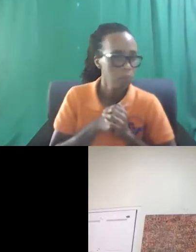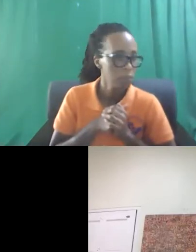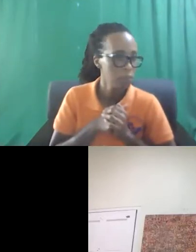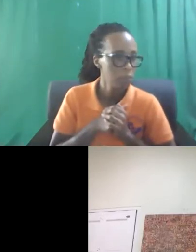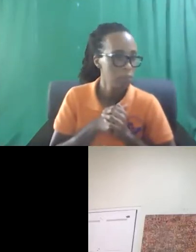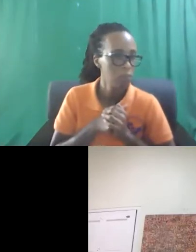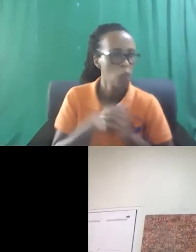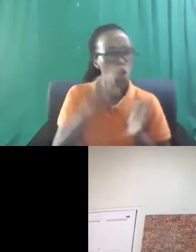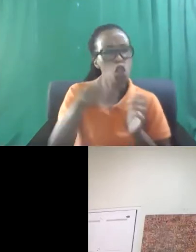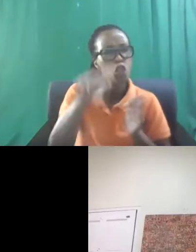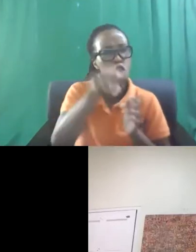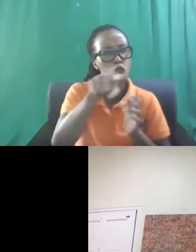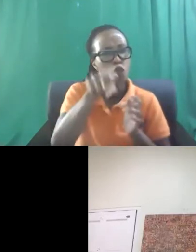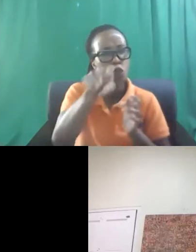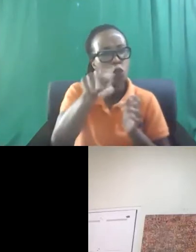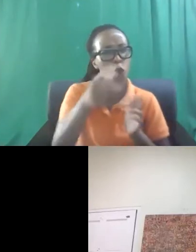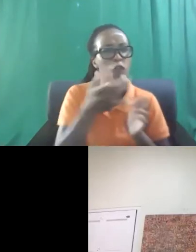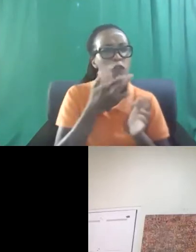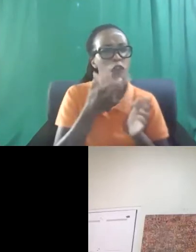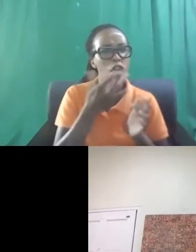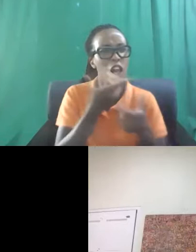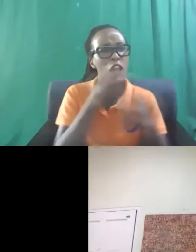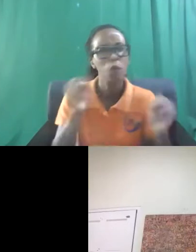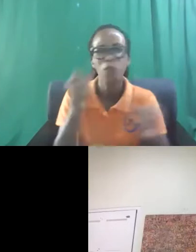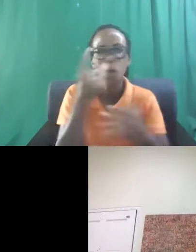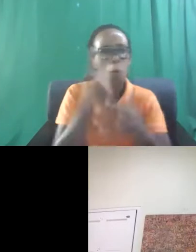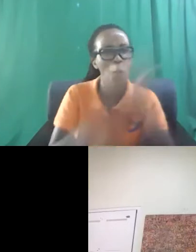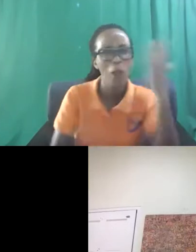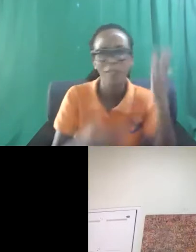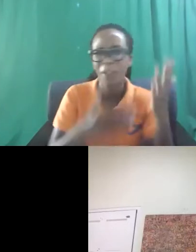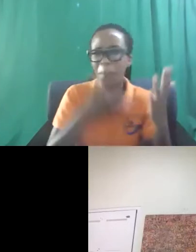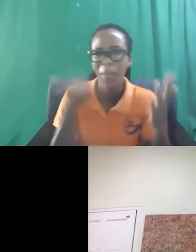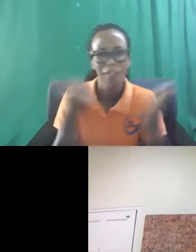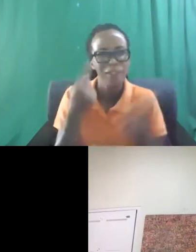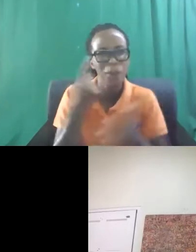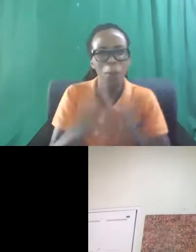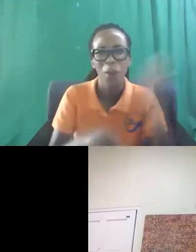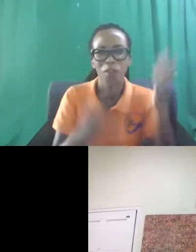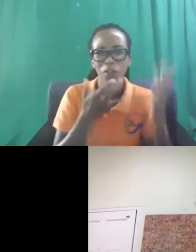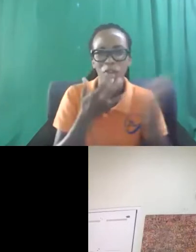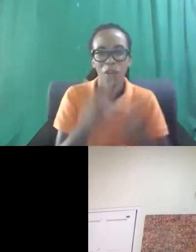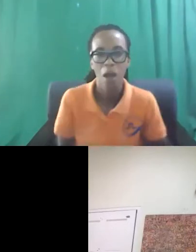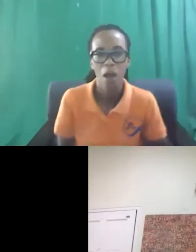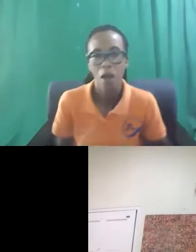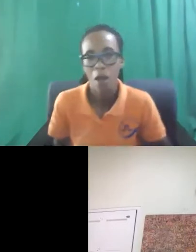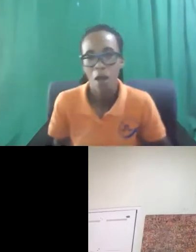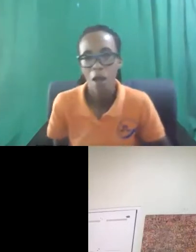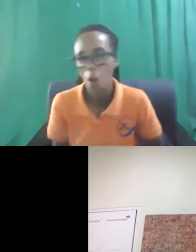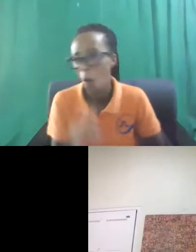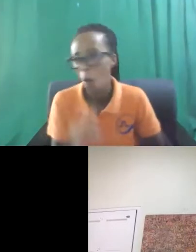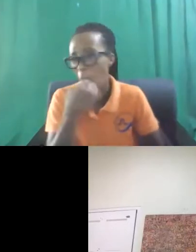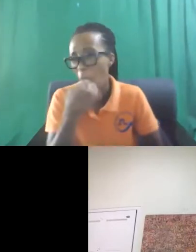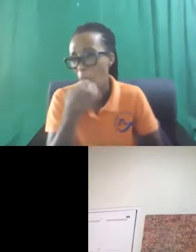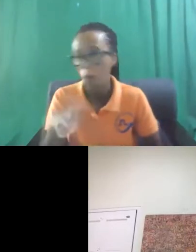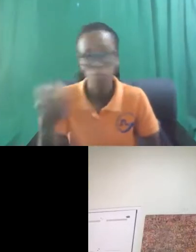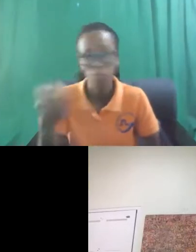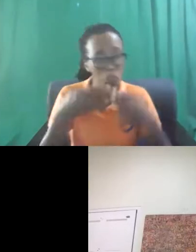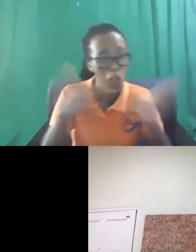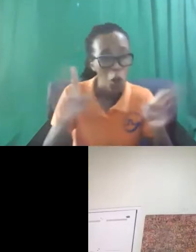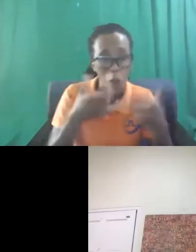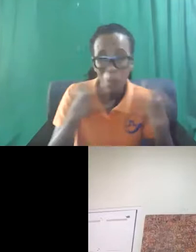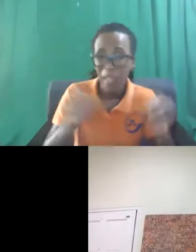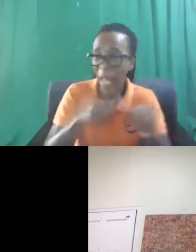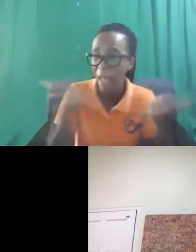of linguistics, since you are so well-rounded? What are you most passionate about? Or is it Well, just a general linguistics on a